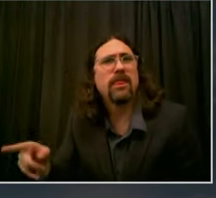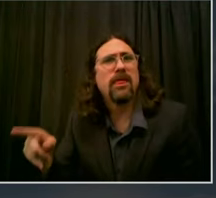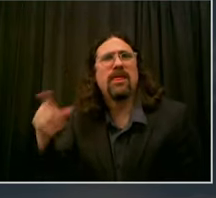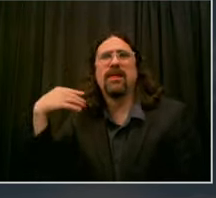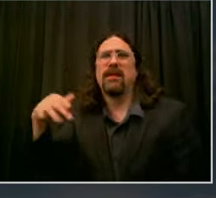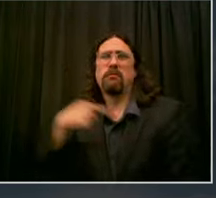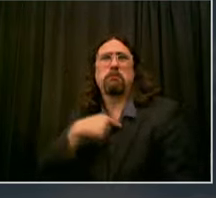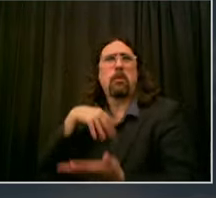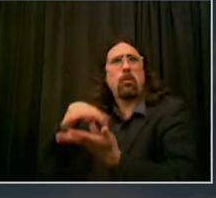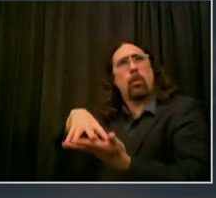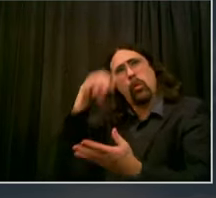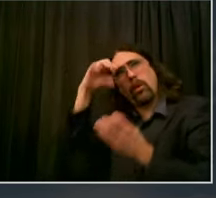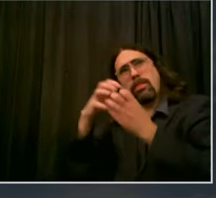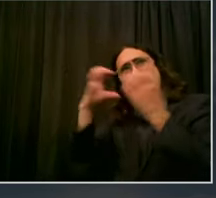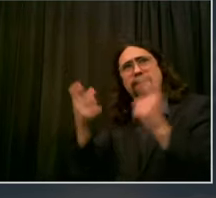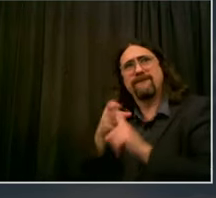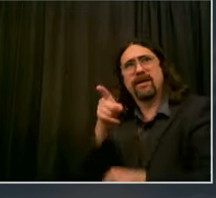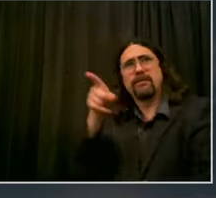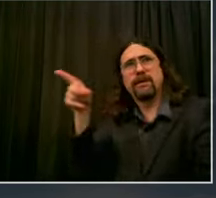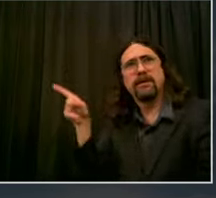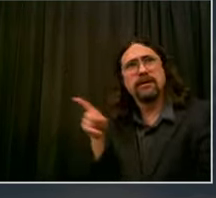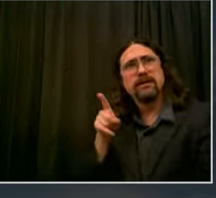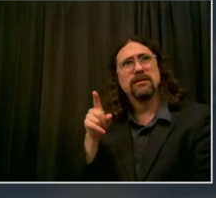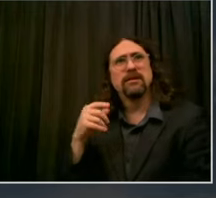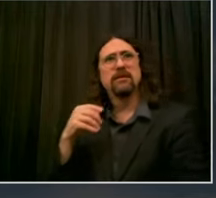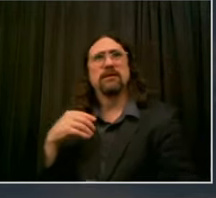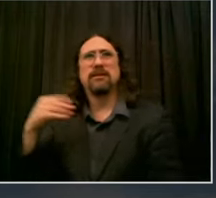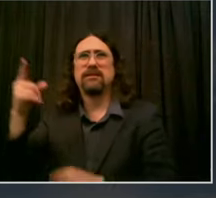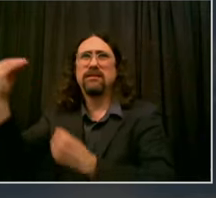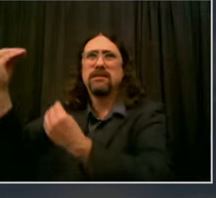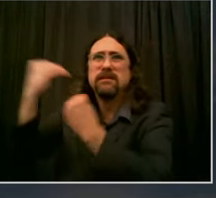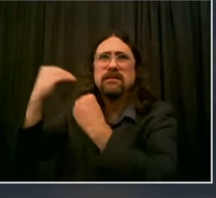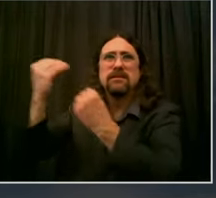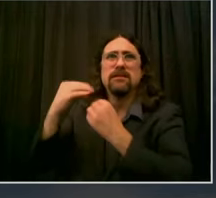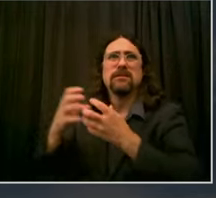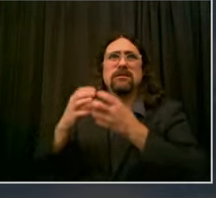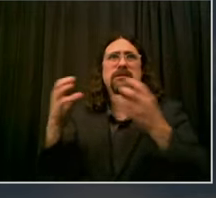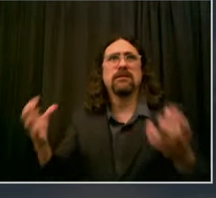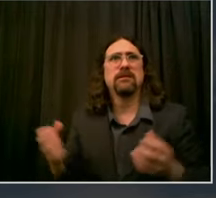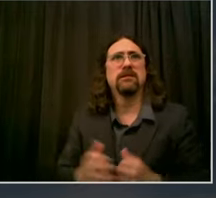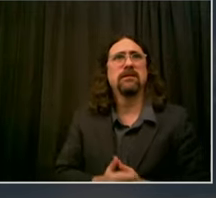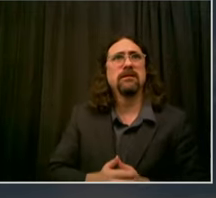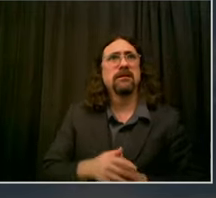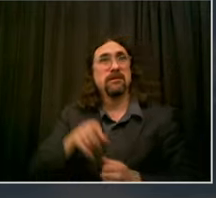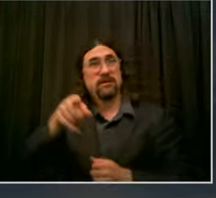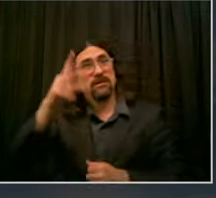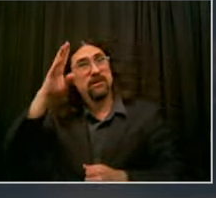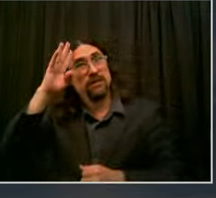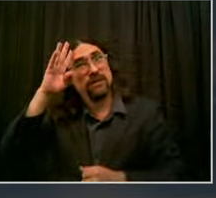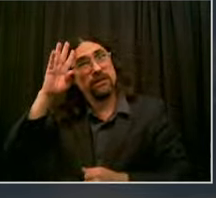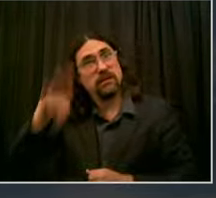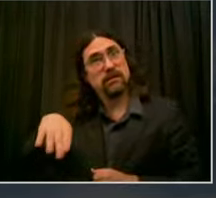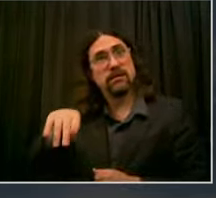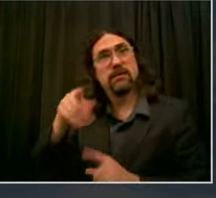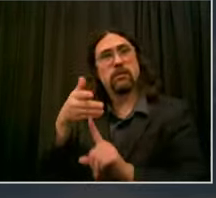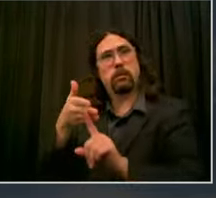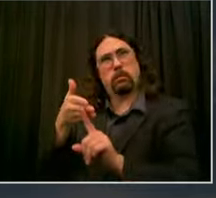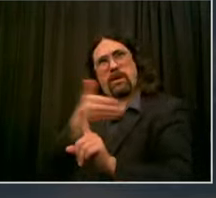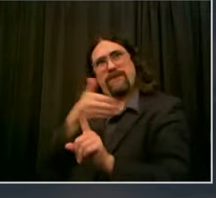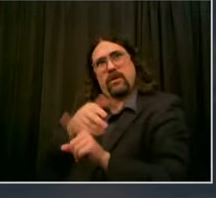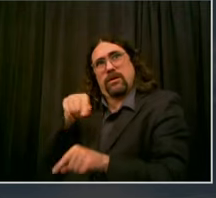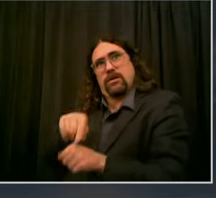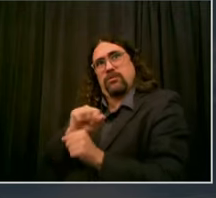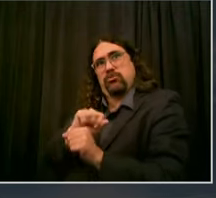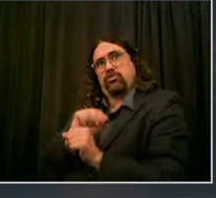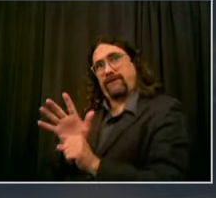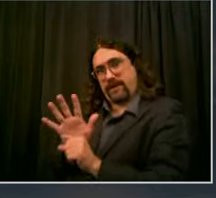the following three executives, the preceding three executives, all with the same mindset of what we're looking for here, that recognize